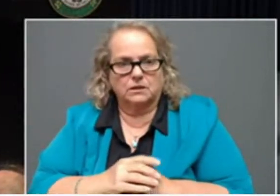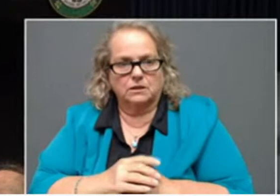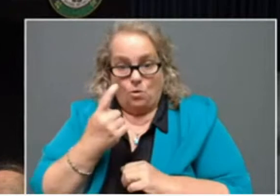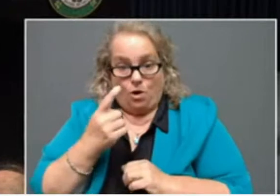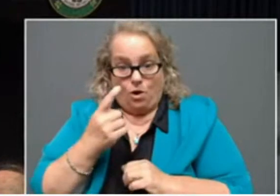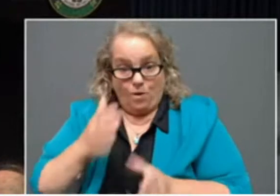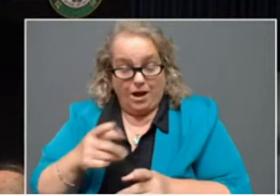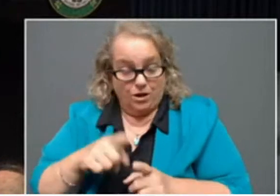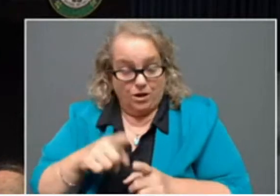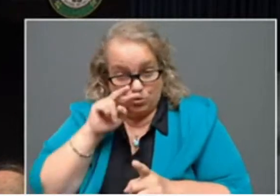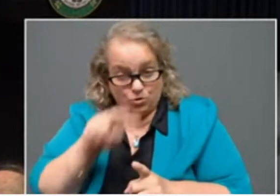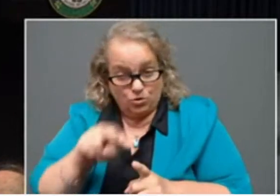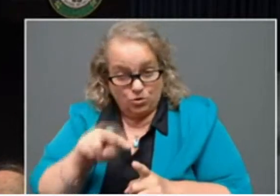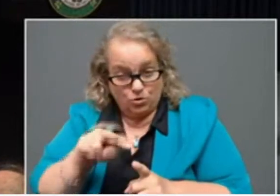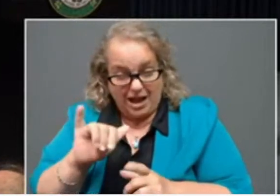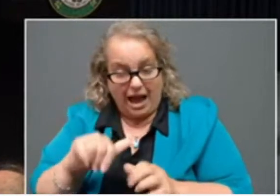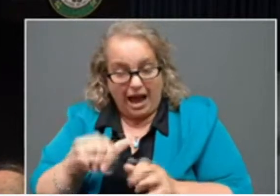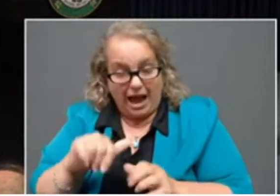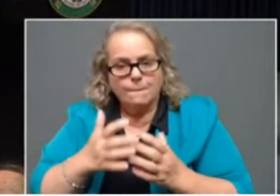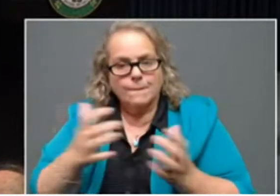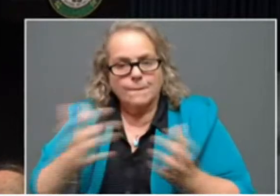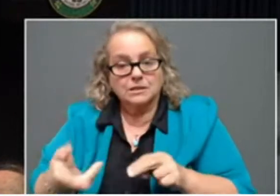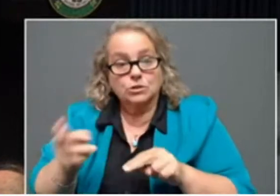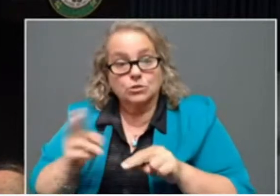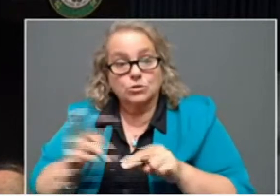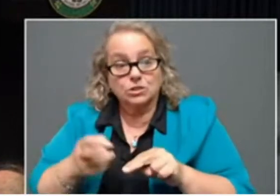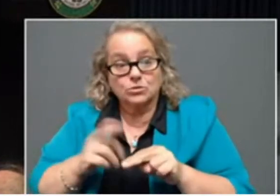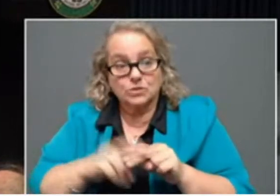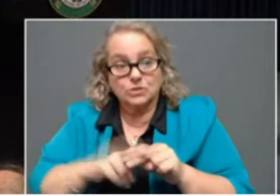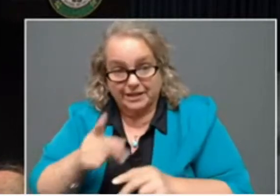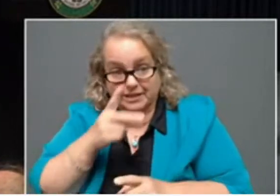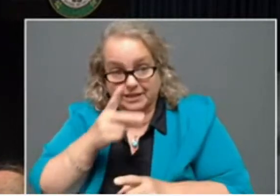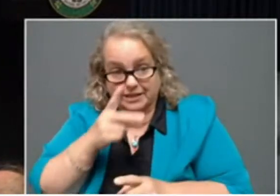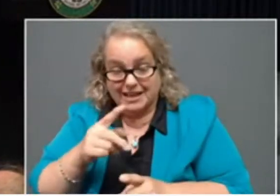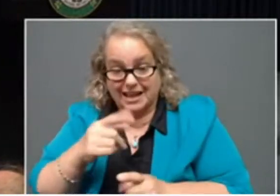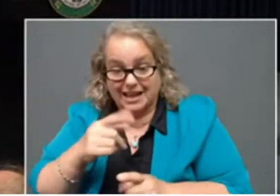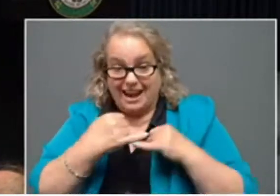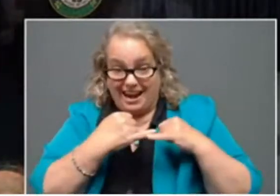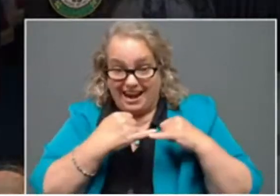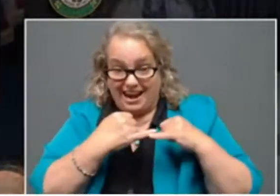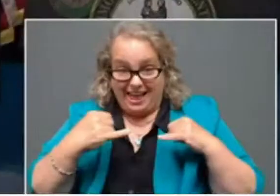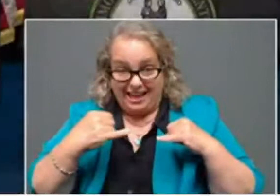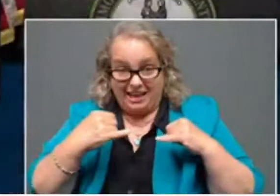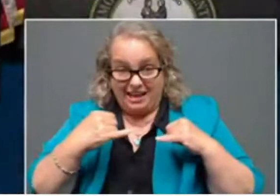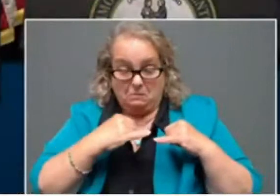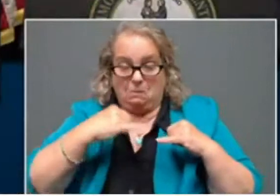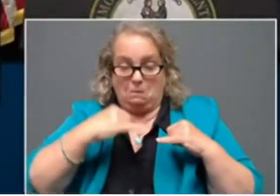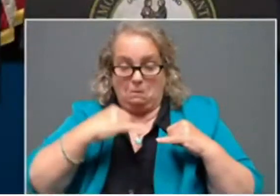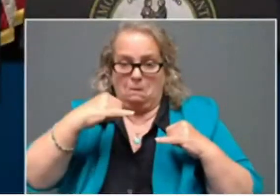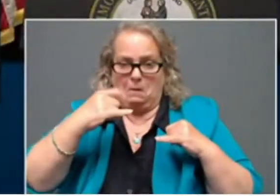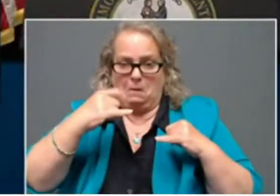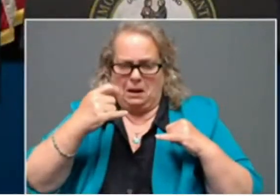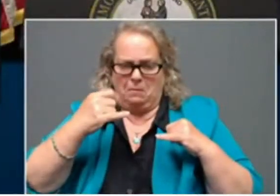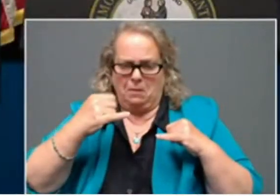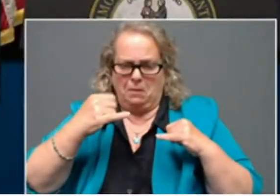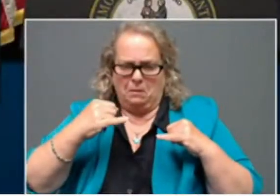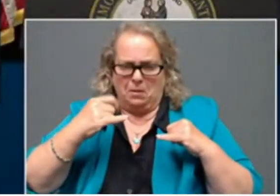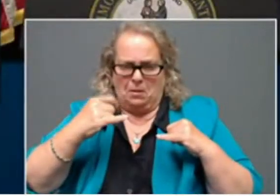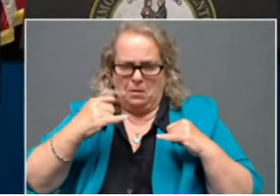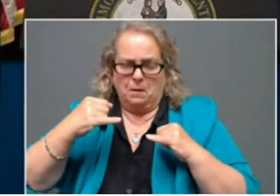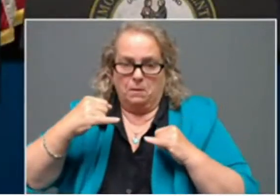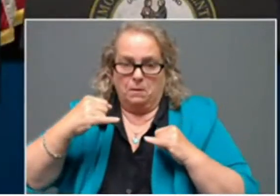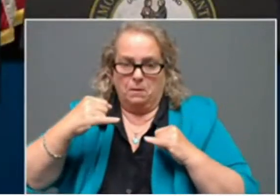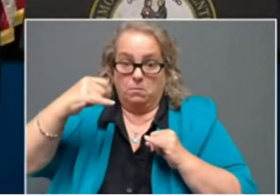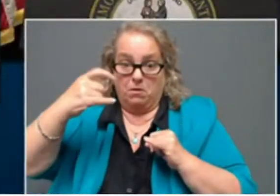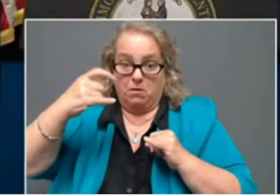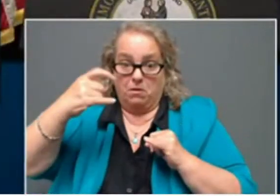at how much that increase is how the line really from the June 14th to June 20th, and if we had one, to the next one,